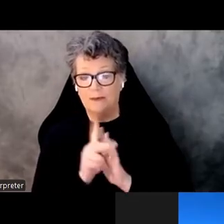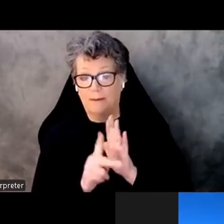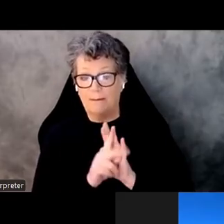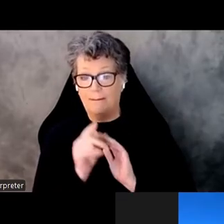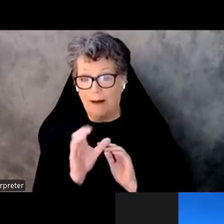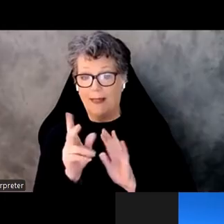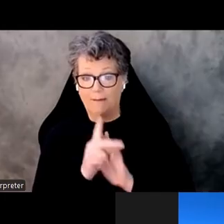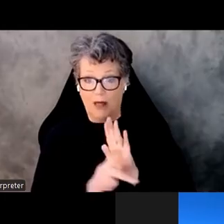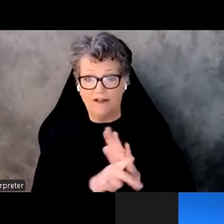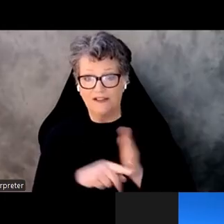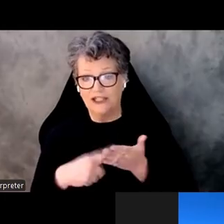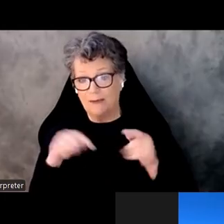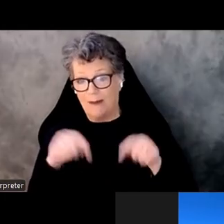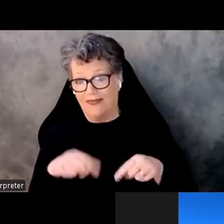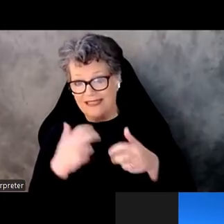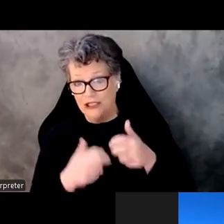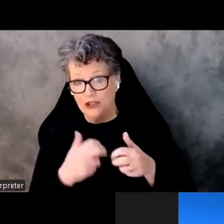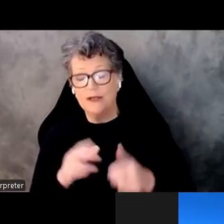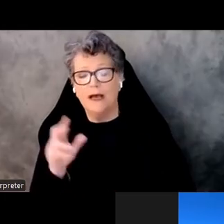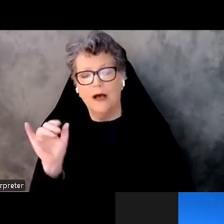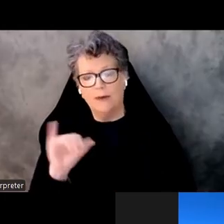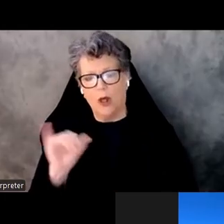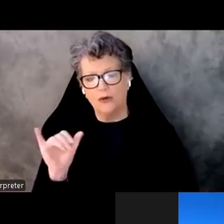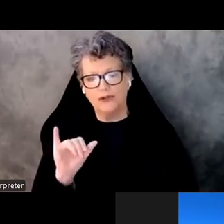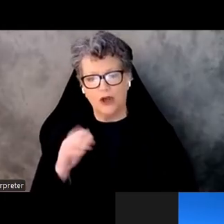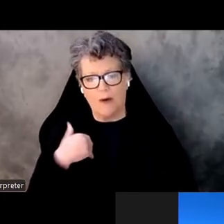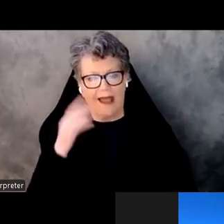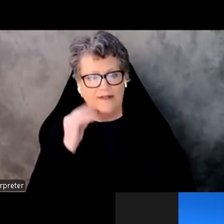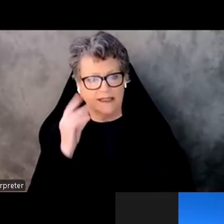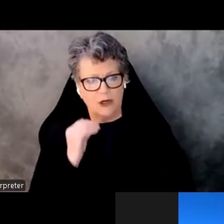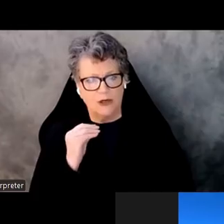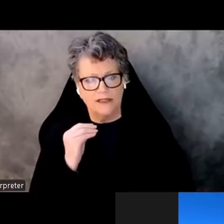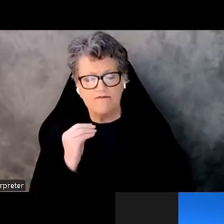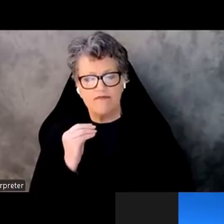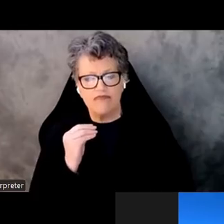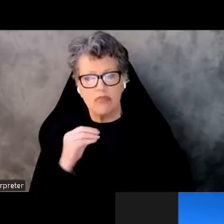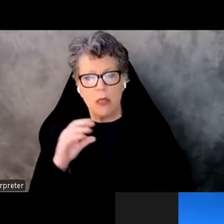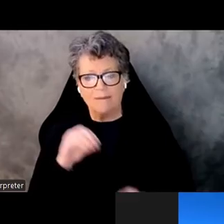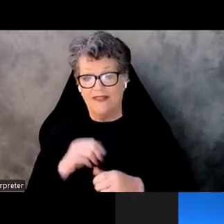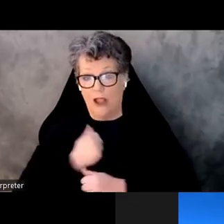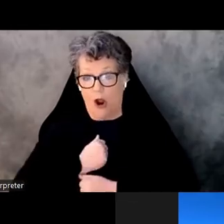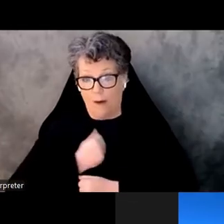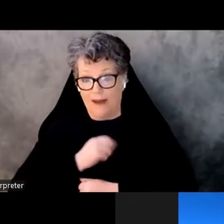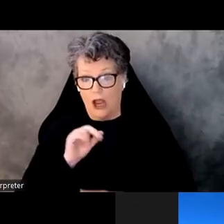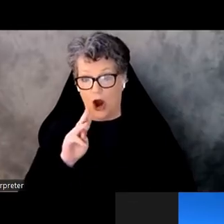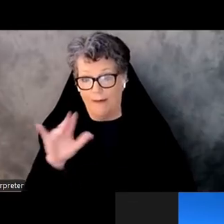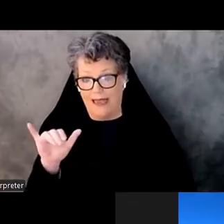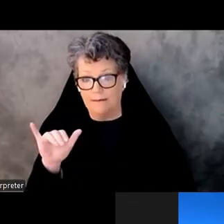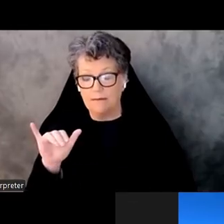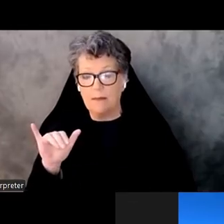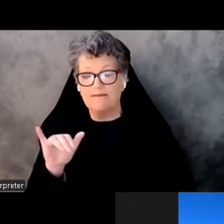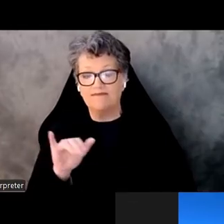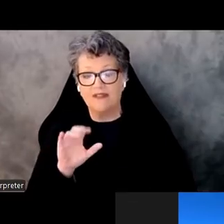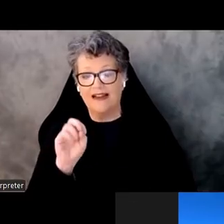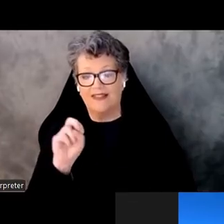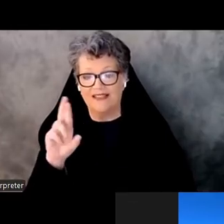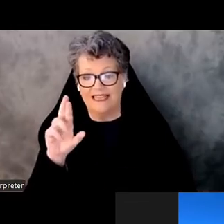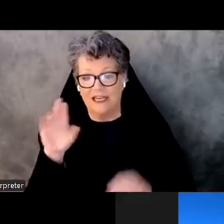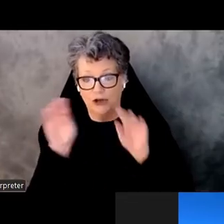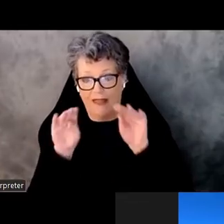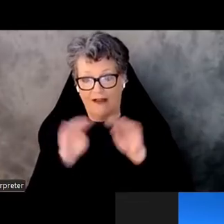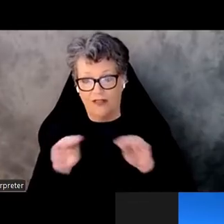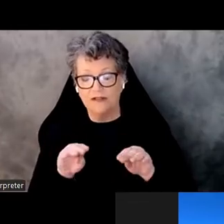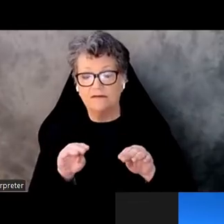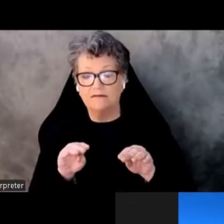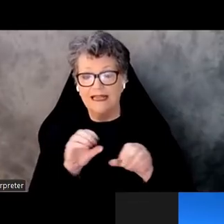of these kinds of issues, but I'm also have experience in the Army at senior levels, both